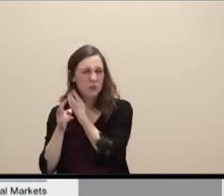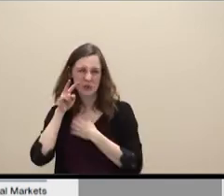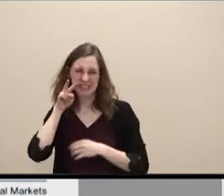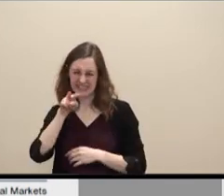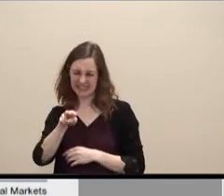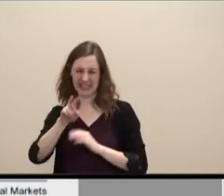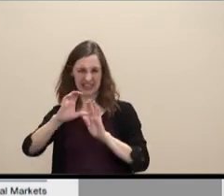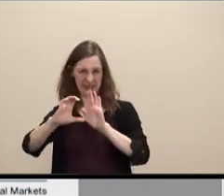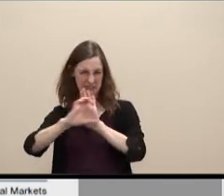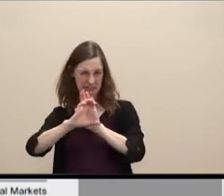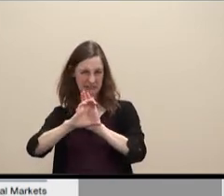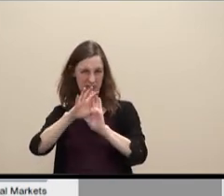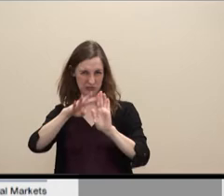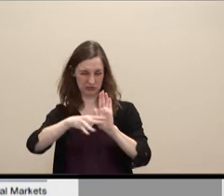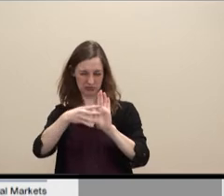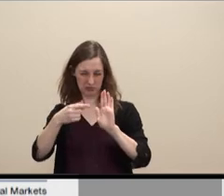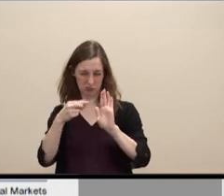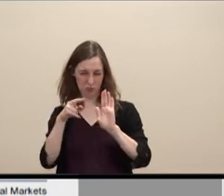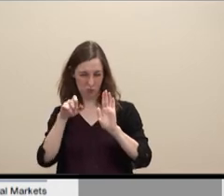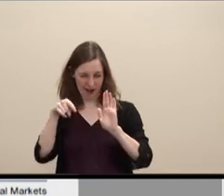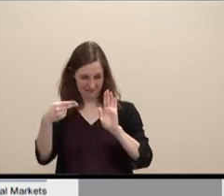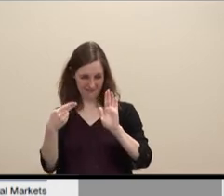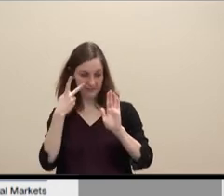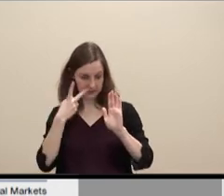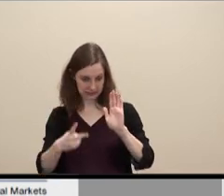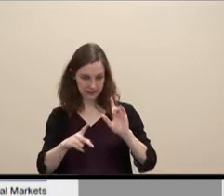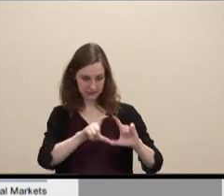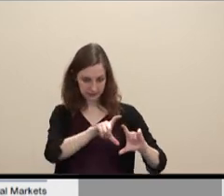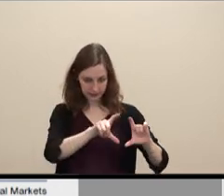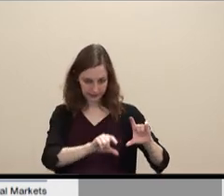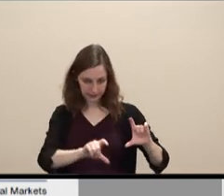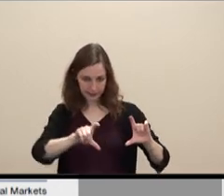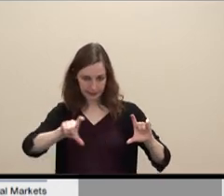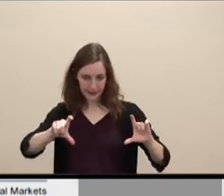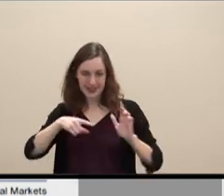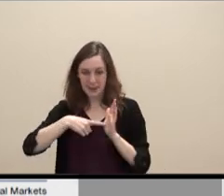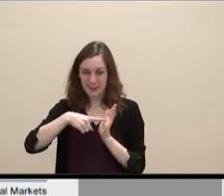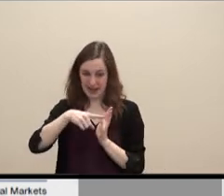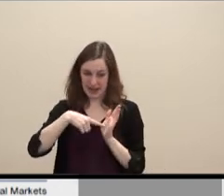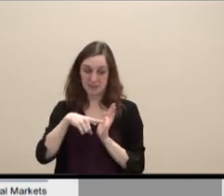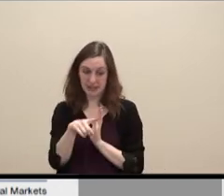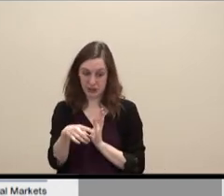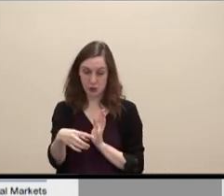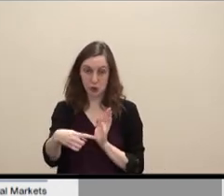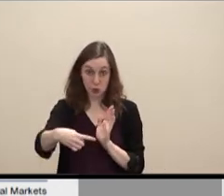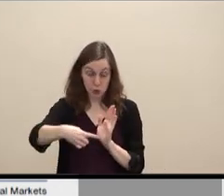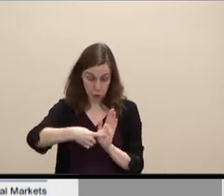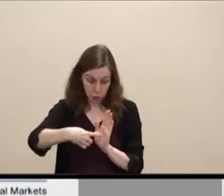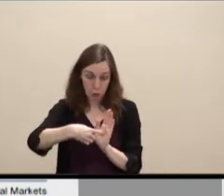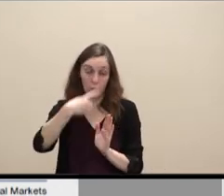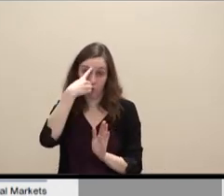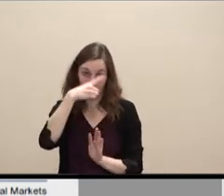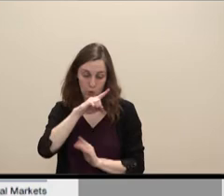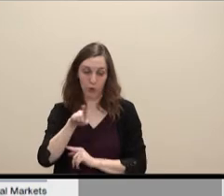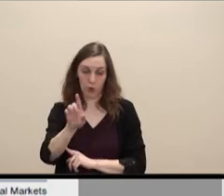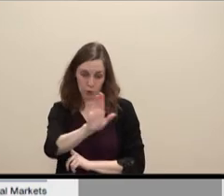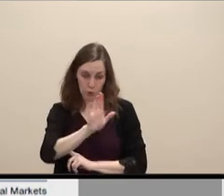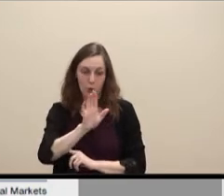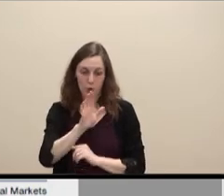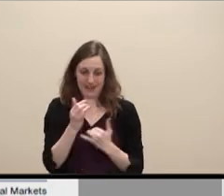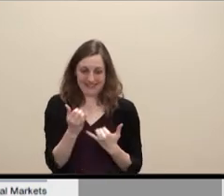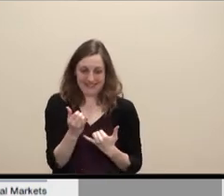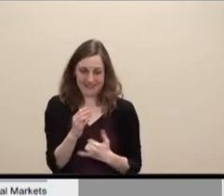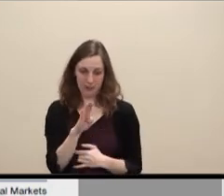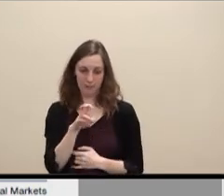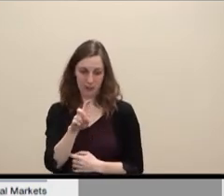And so what you see are the payment amounts that come due for the existing bonds. And you'll see that those bond payments